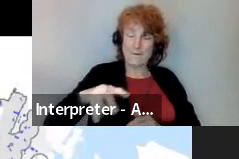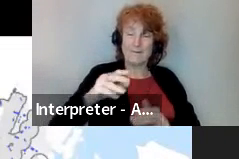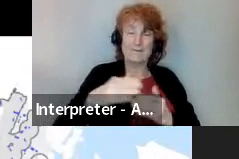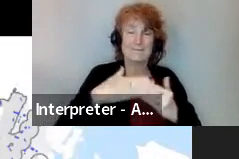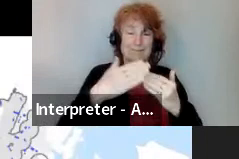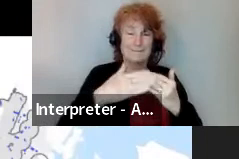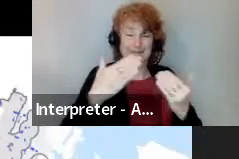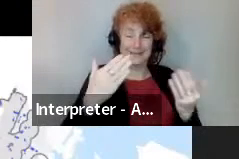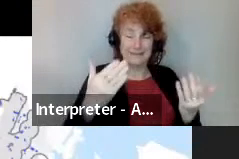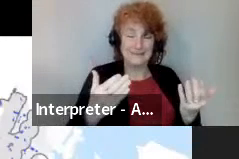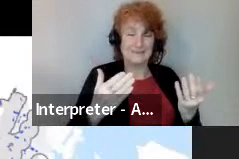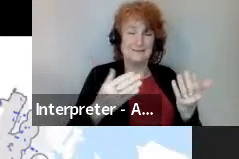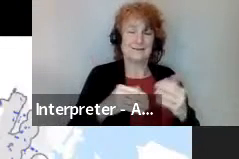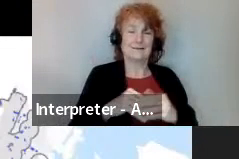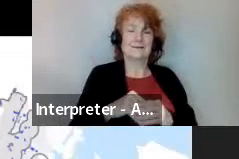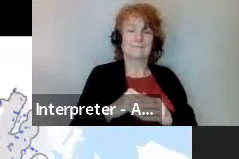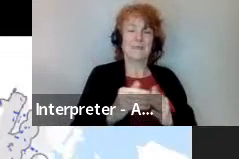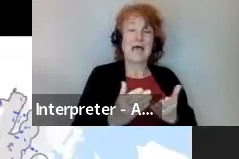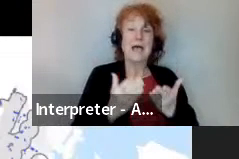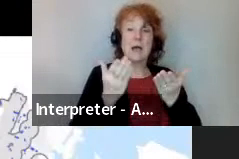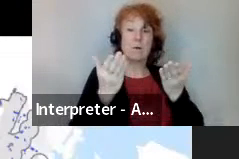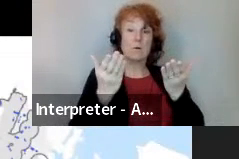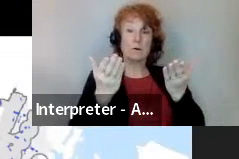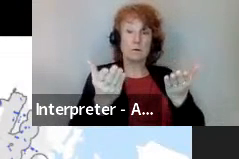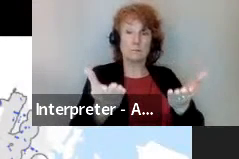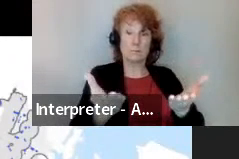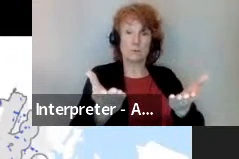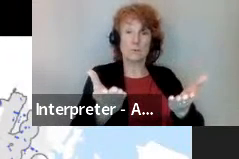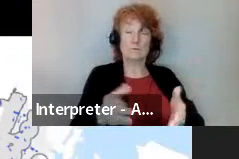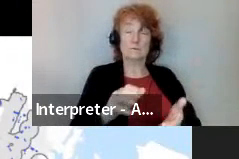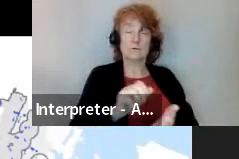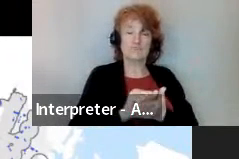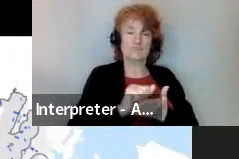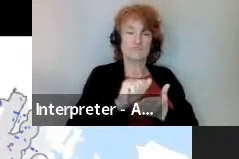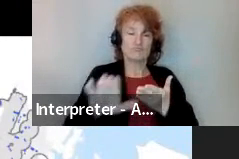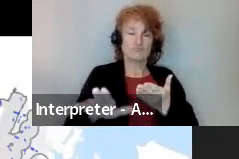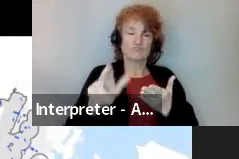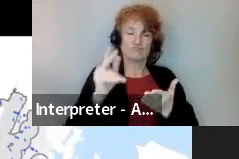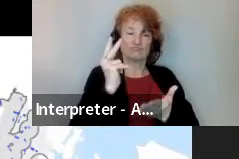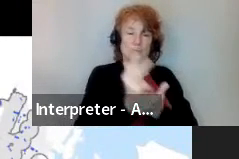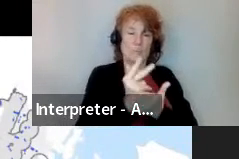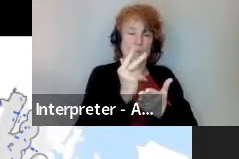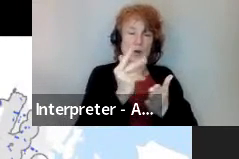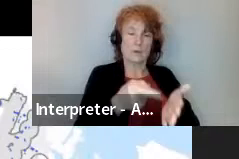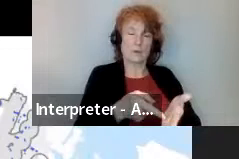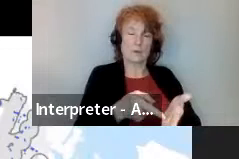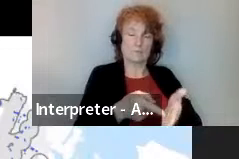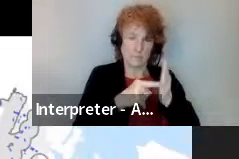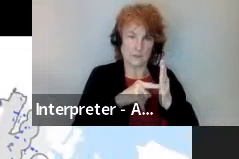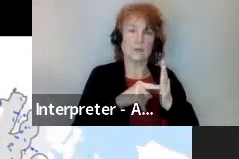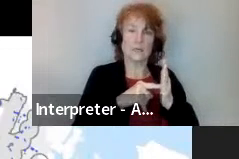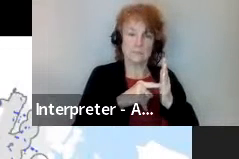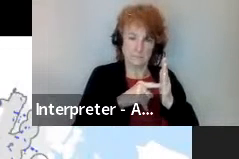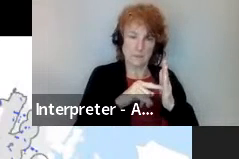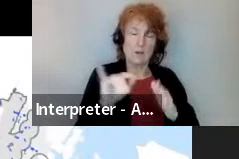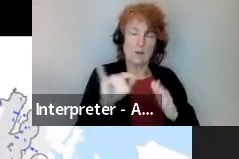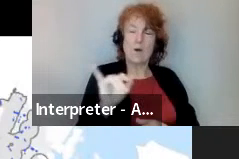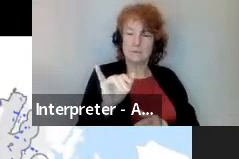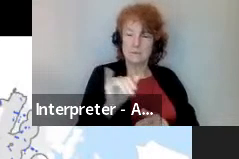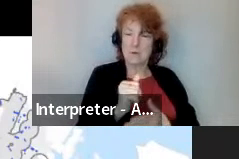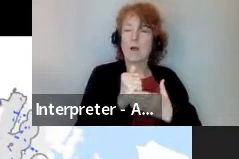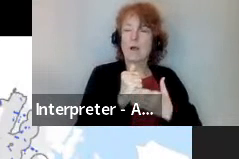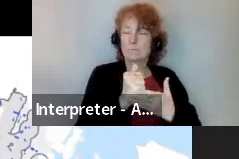thrive. Our proposal to lift residential parking mandates will also complement these changes and make this type of mixed-use building